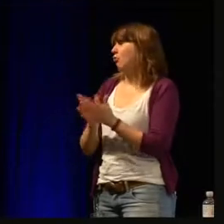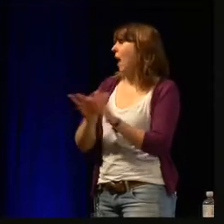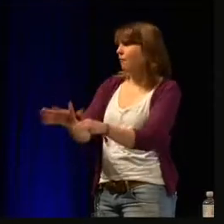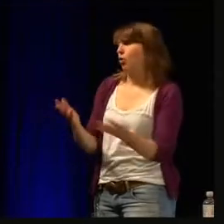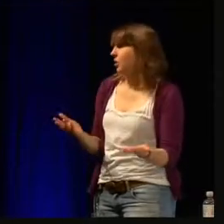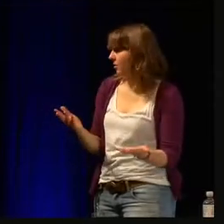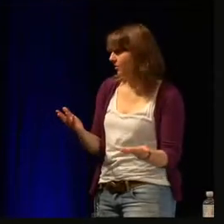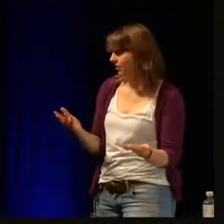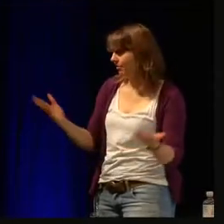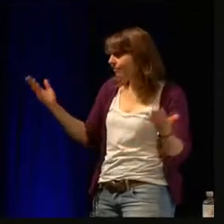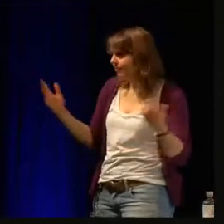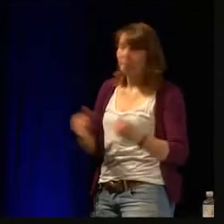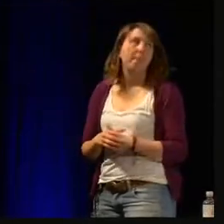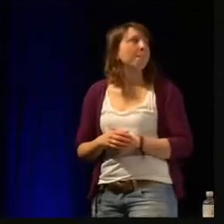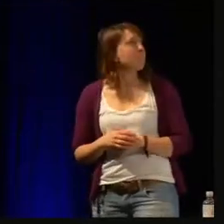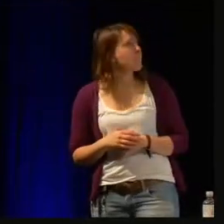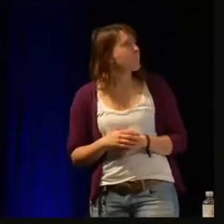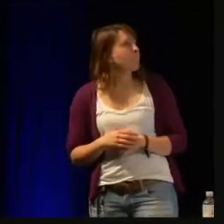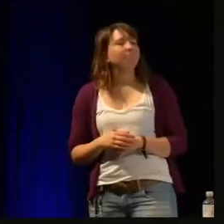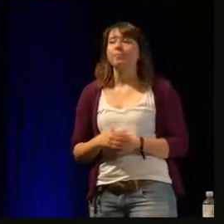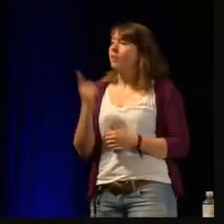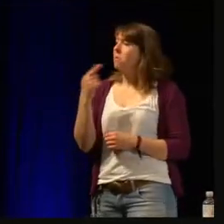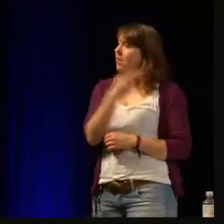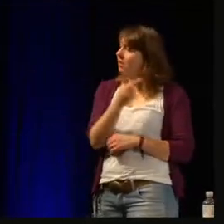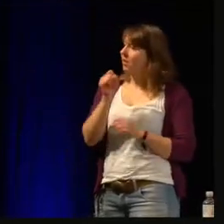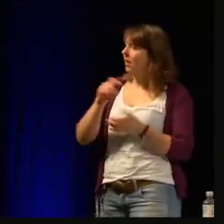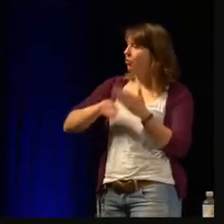reinforced, and then you get these problems that we've seen here.